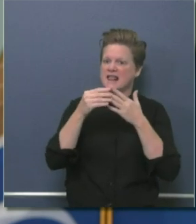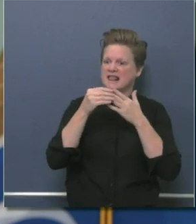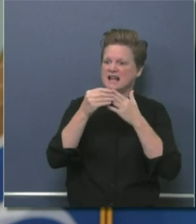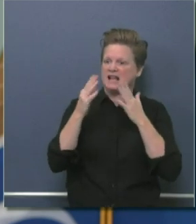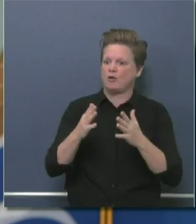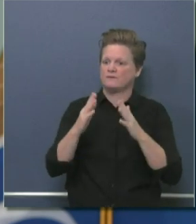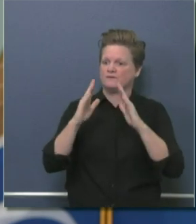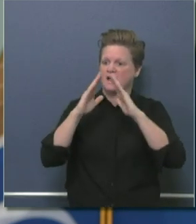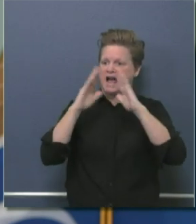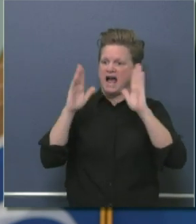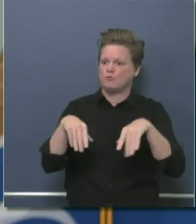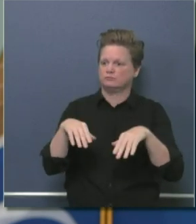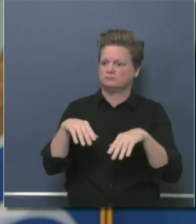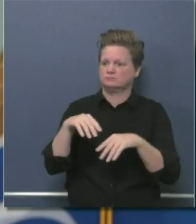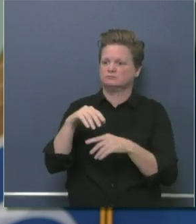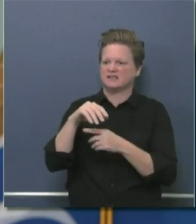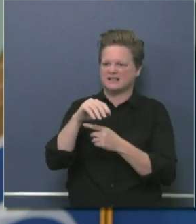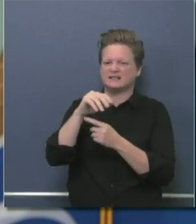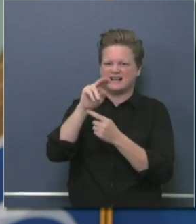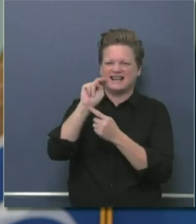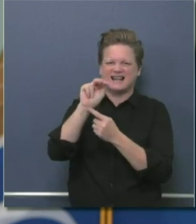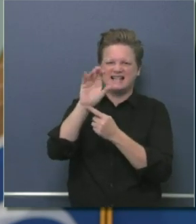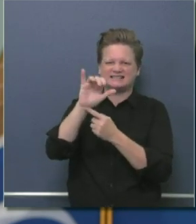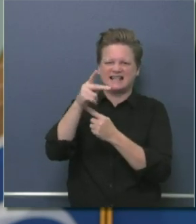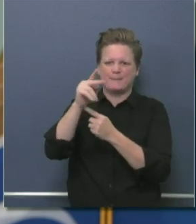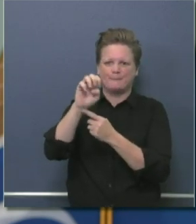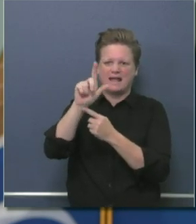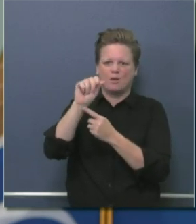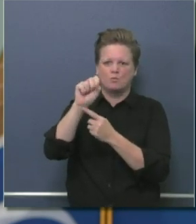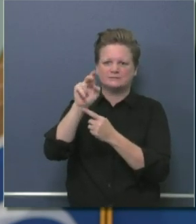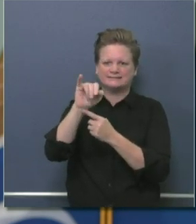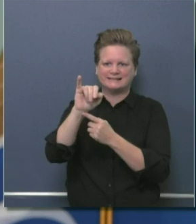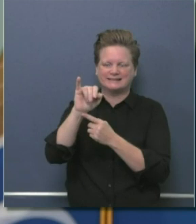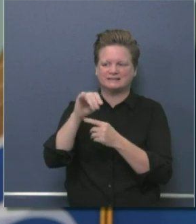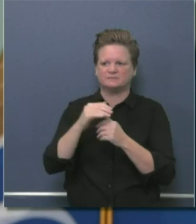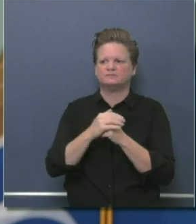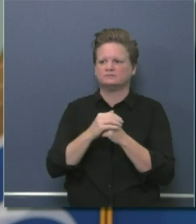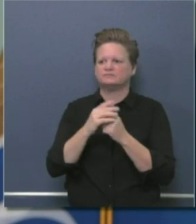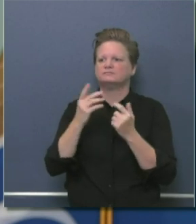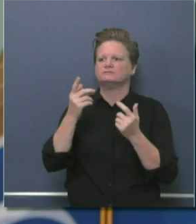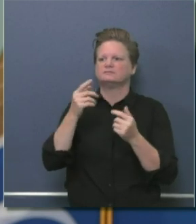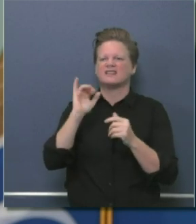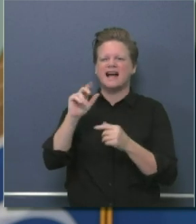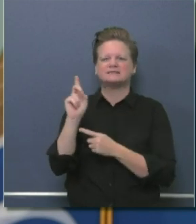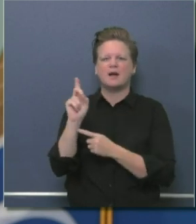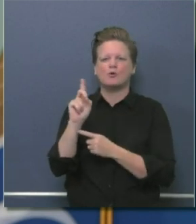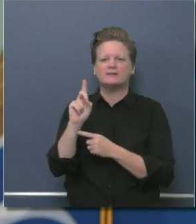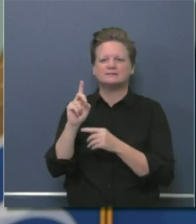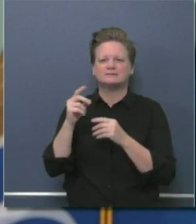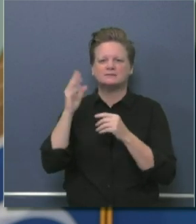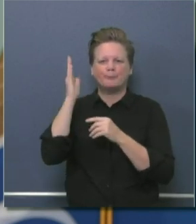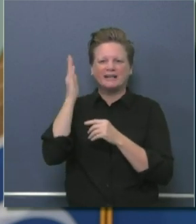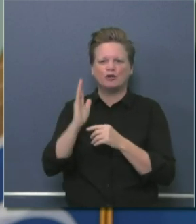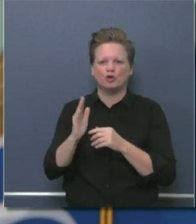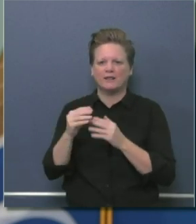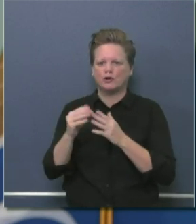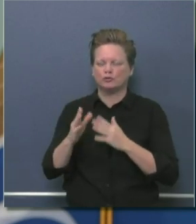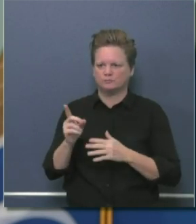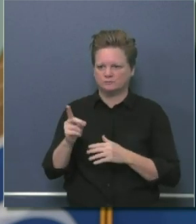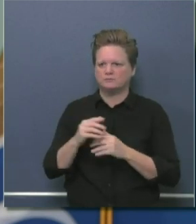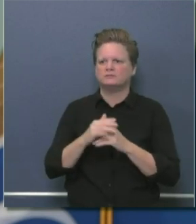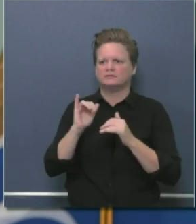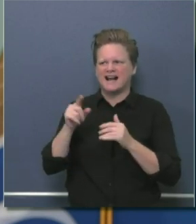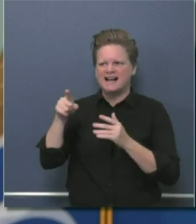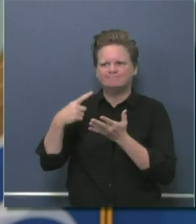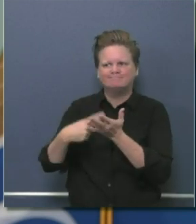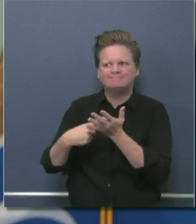Speaker Pelosi on what we believe our needs will be to take care of the most vulnerable Californians that will be impacted by revenue reductions